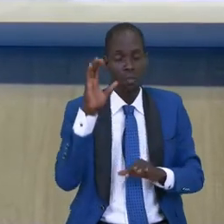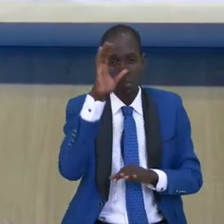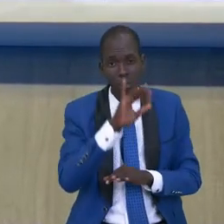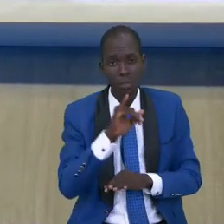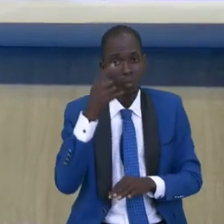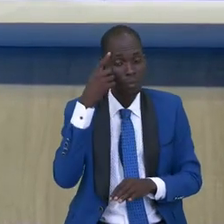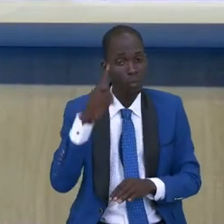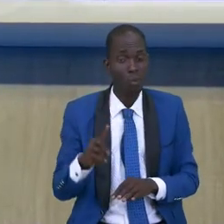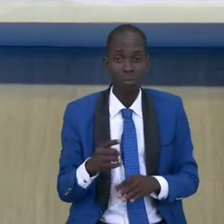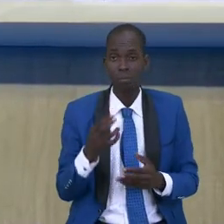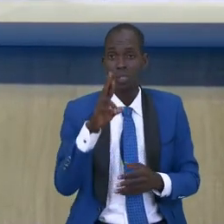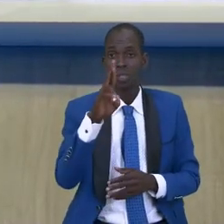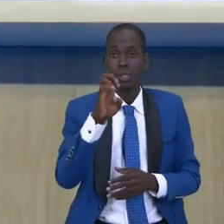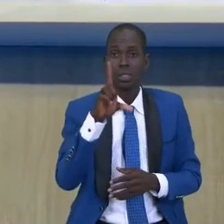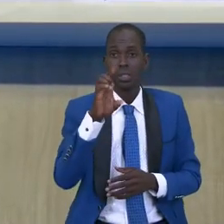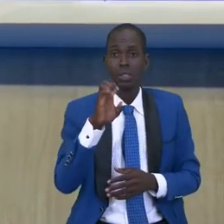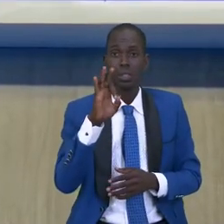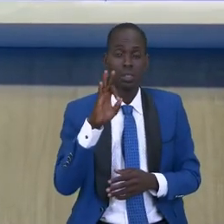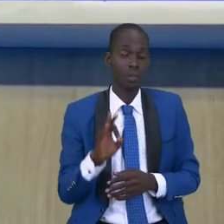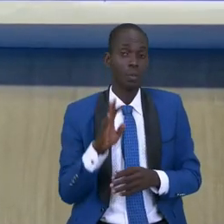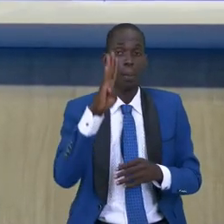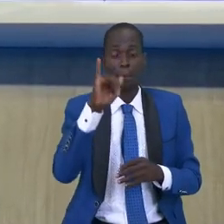seeking relief by faith,